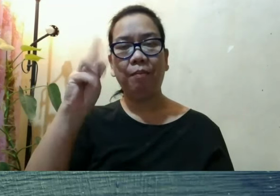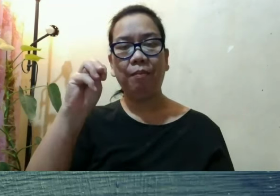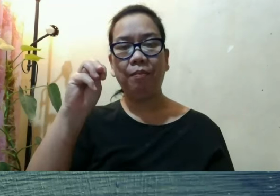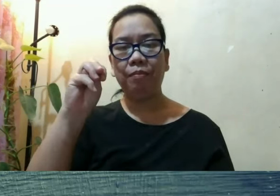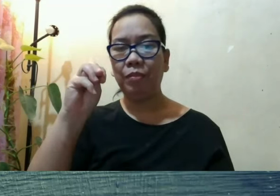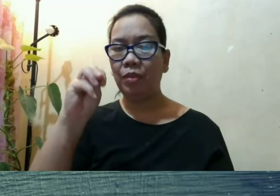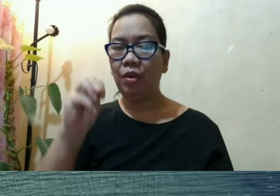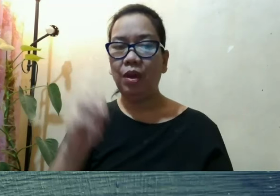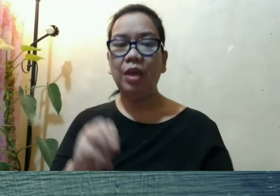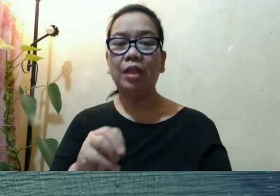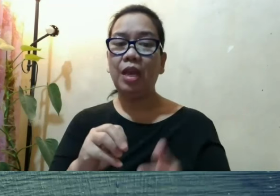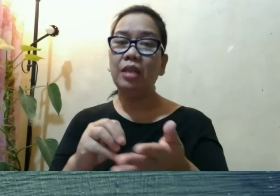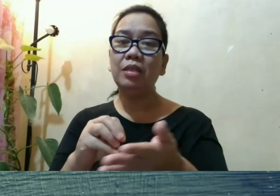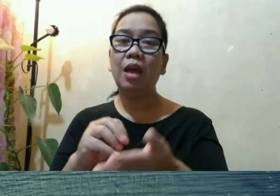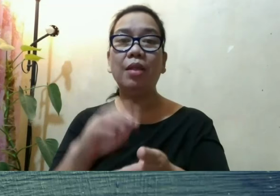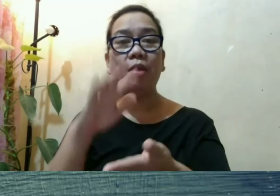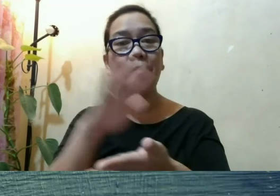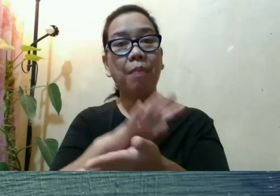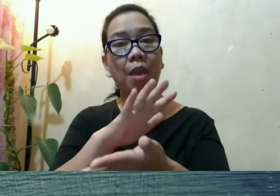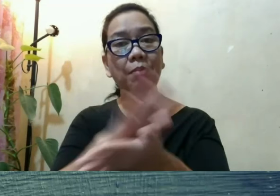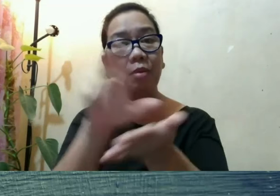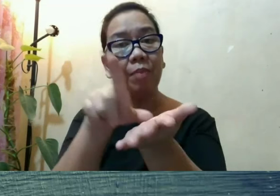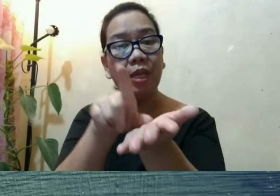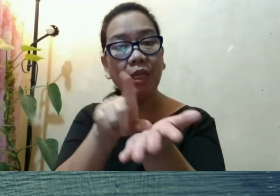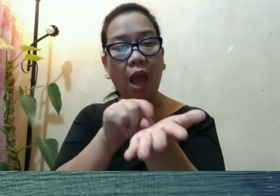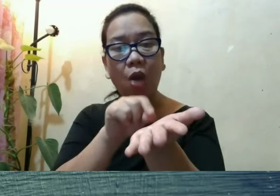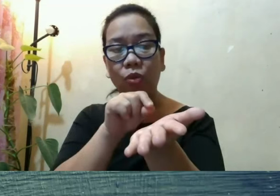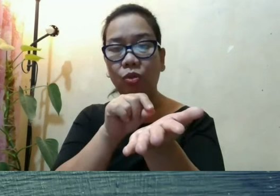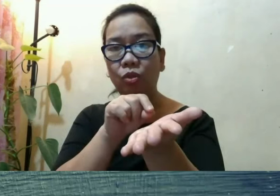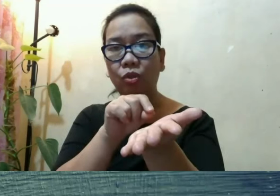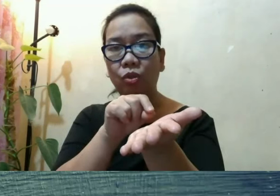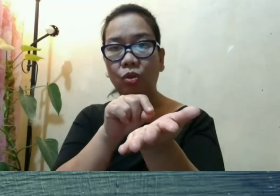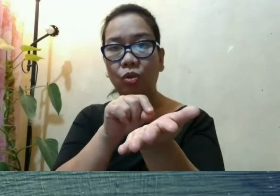seismogram. It is the paper